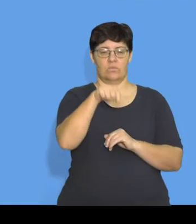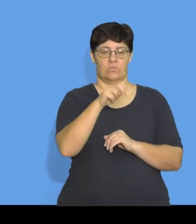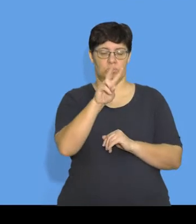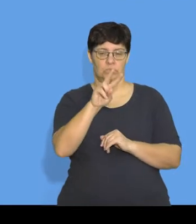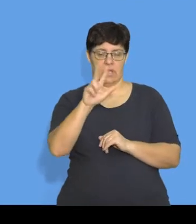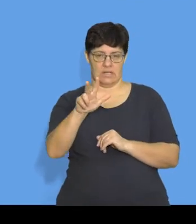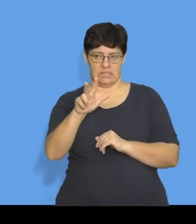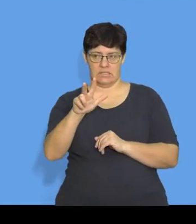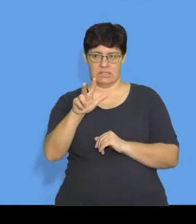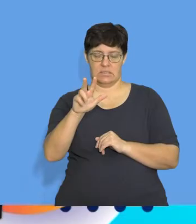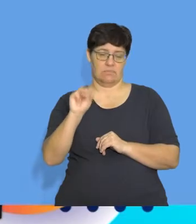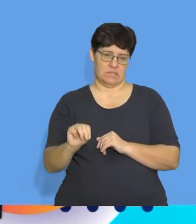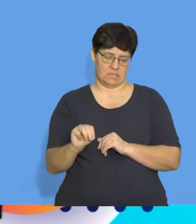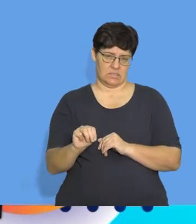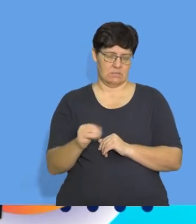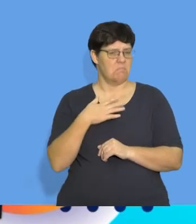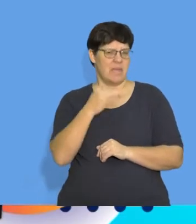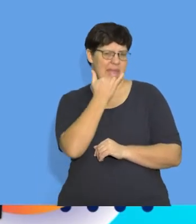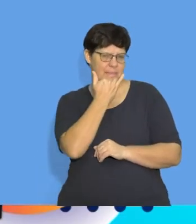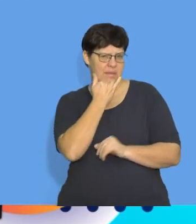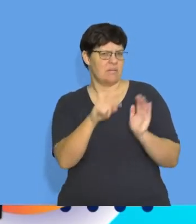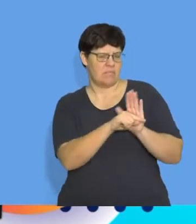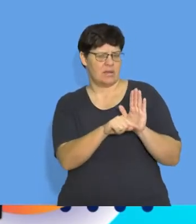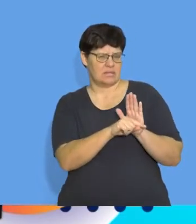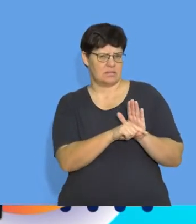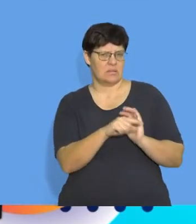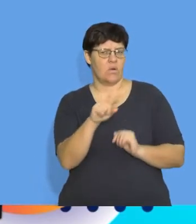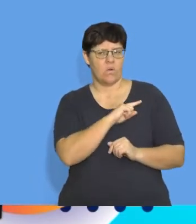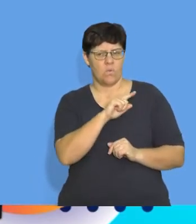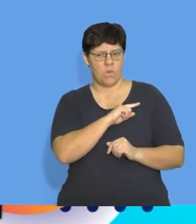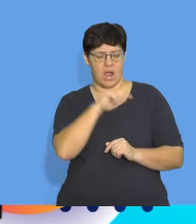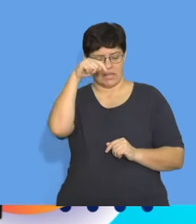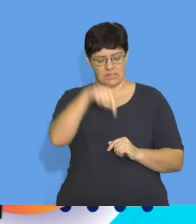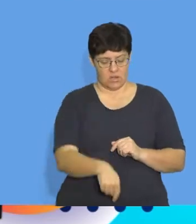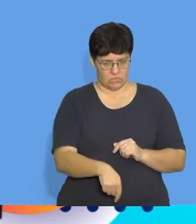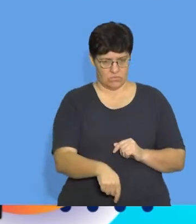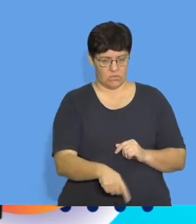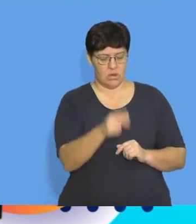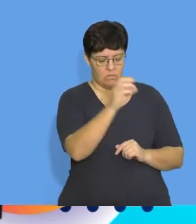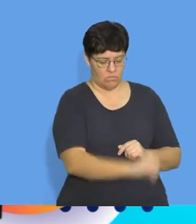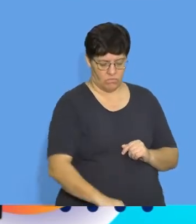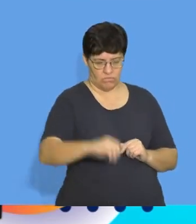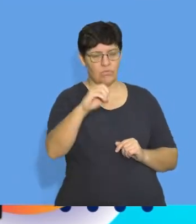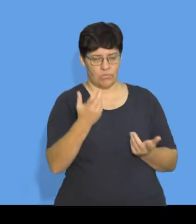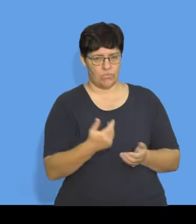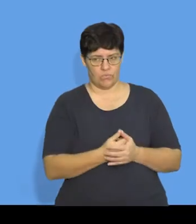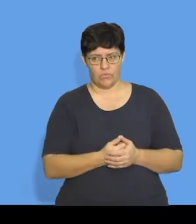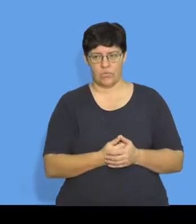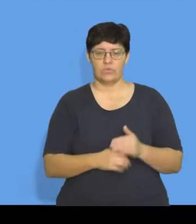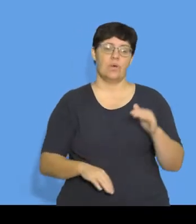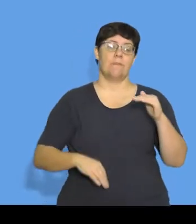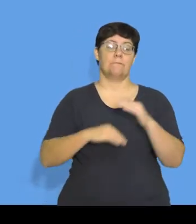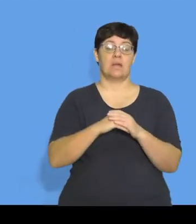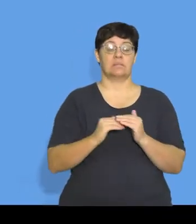I'm happy with that being a minus because I said down is positive. It's now moved up. So the maximum